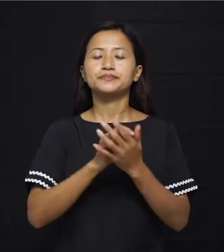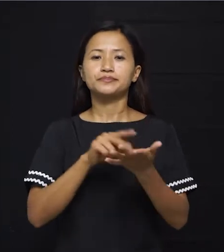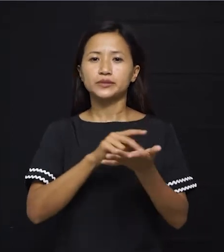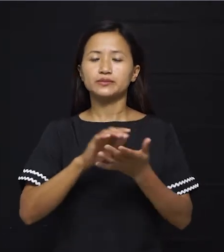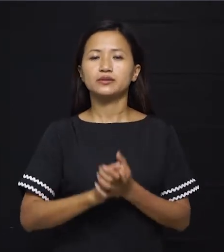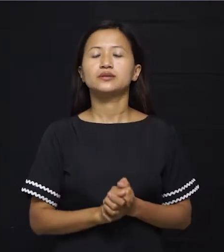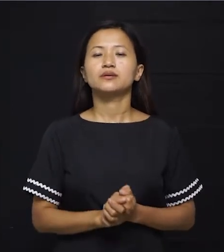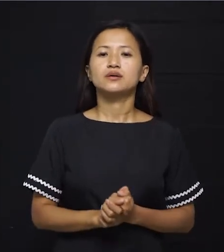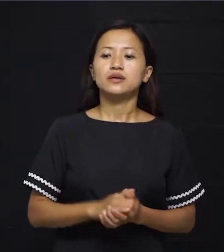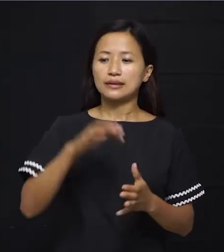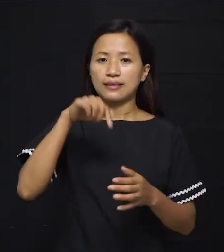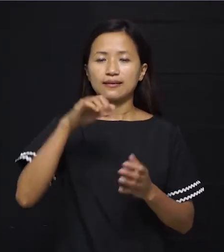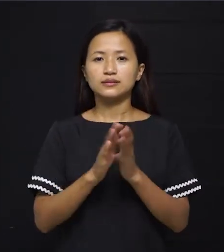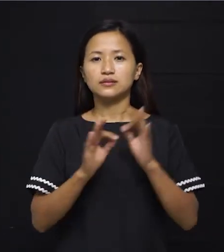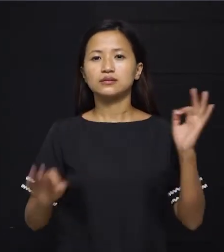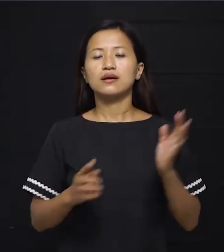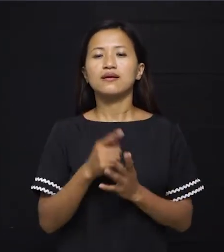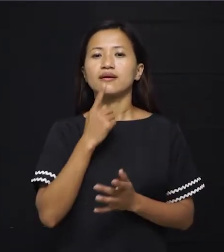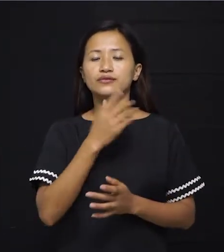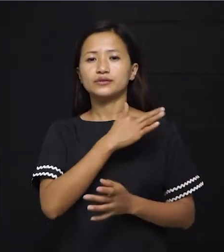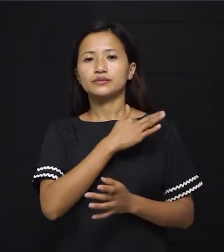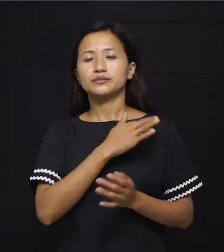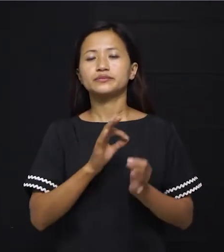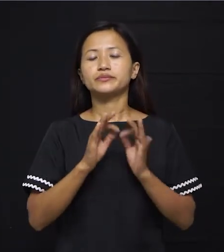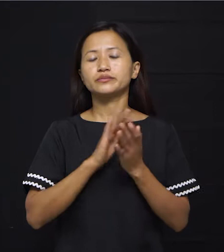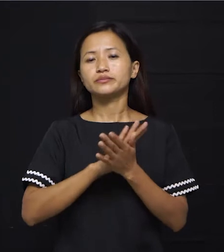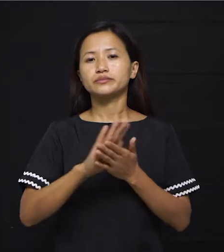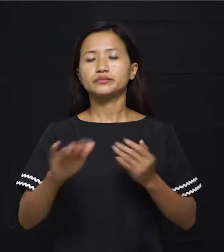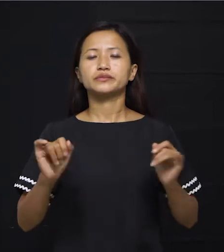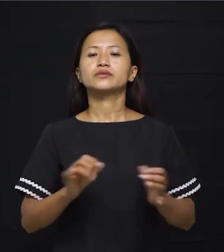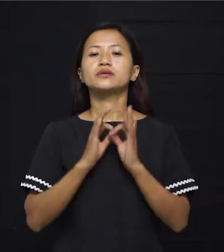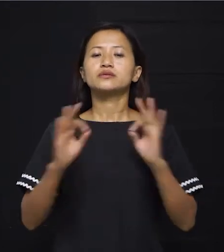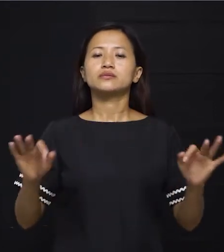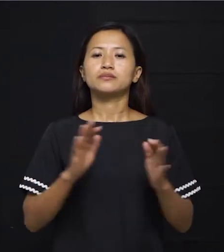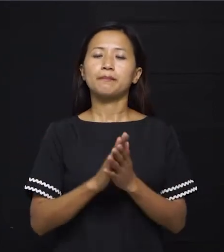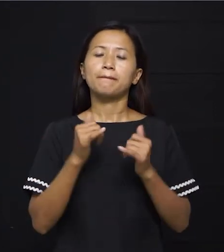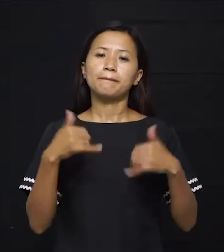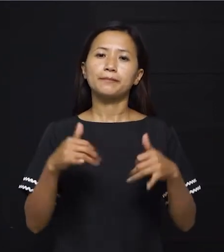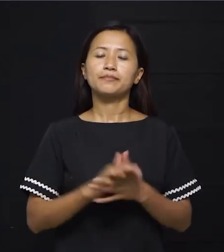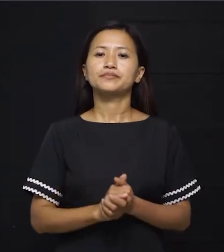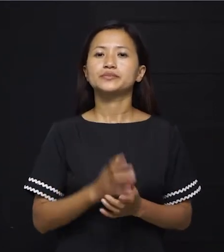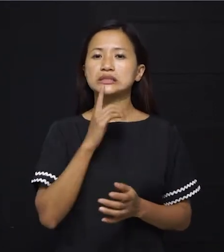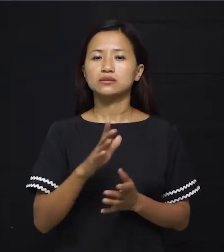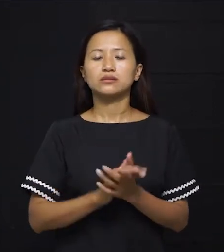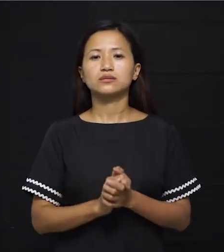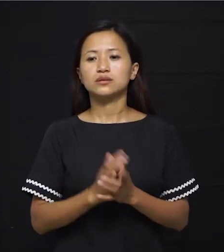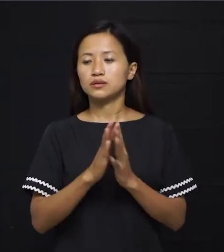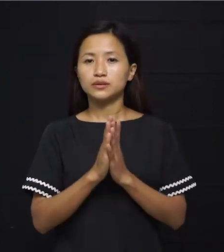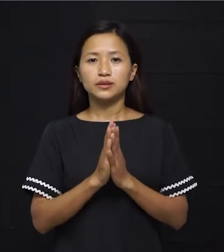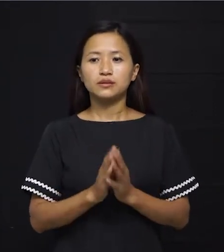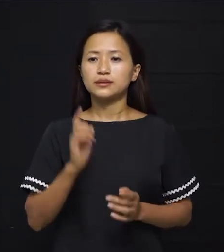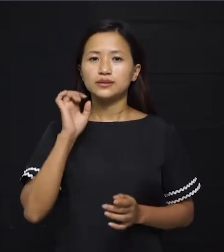okay? And this story, Fair Play, is retold by Premchand, okay? Why retold? Because